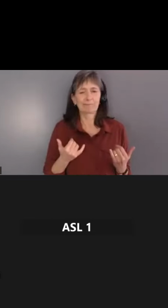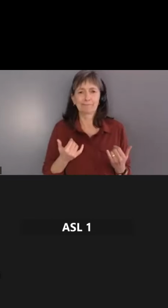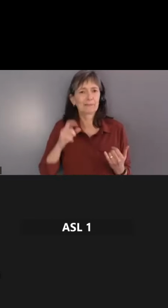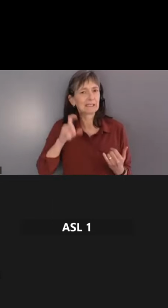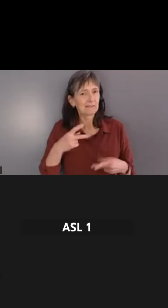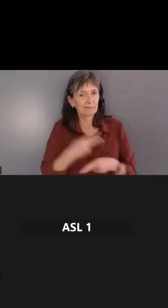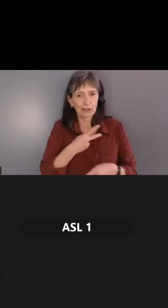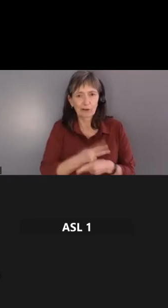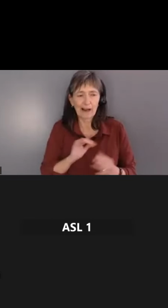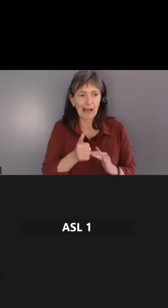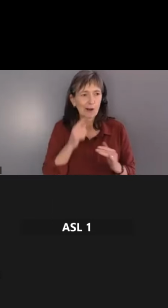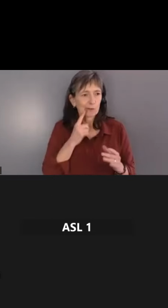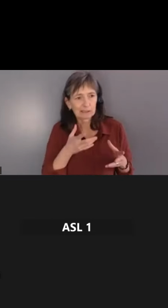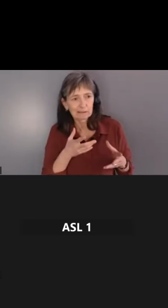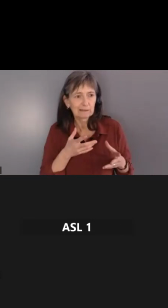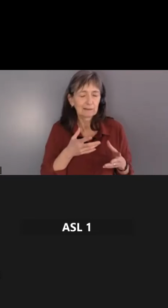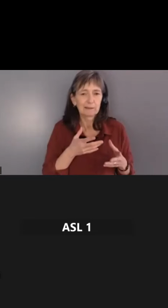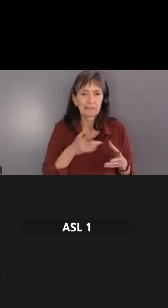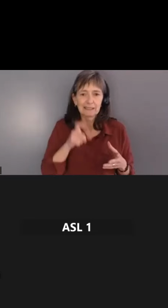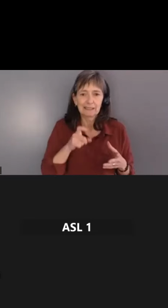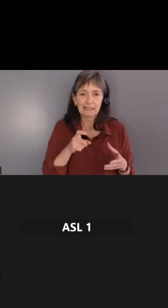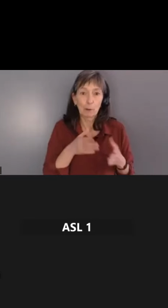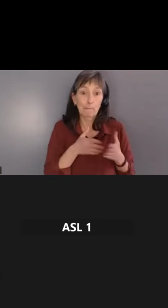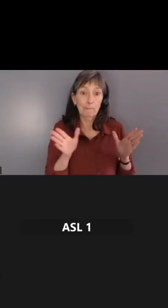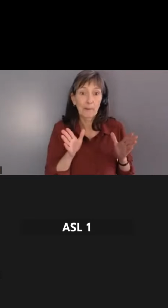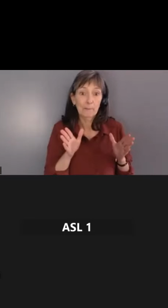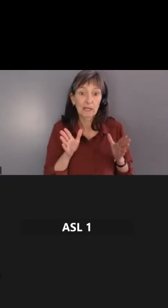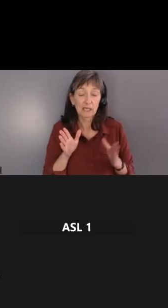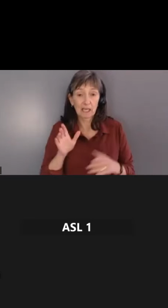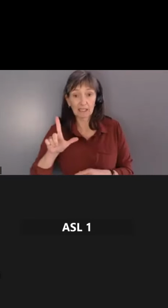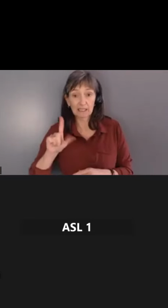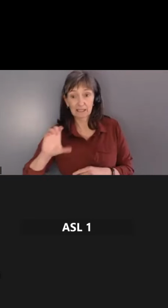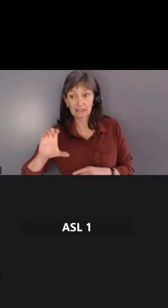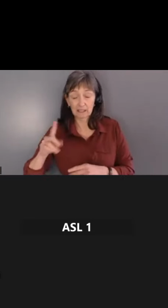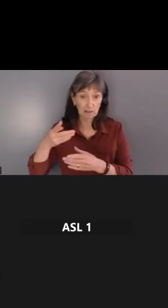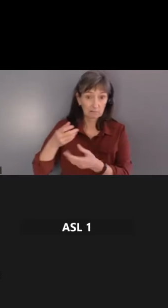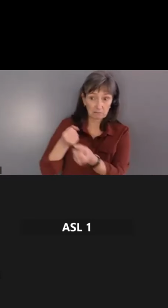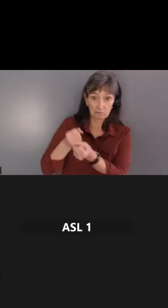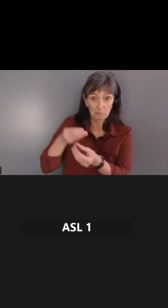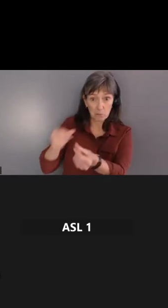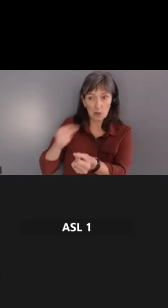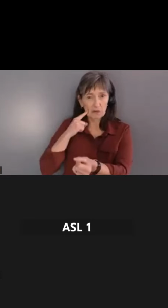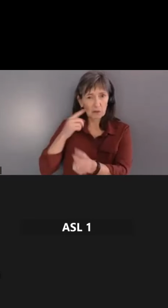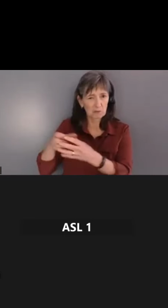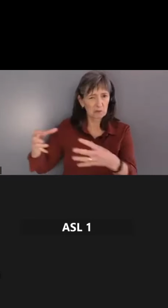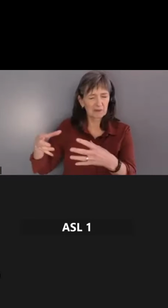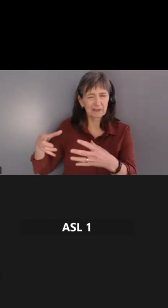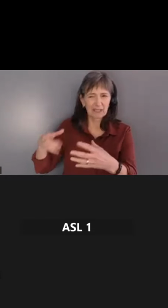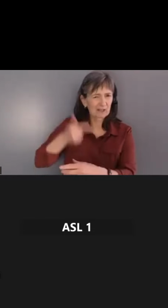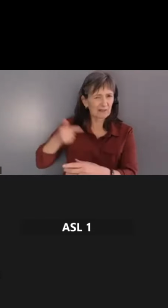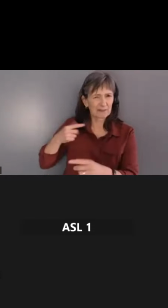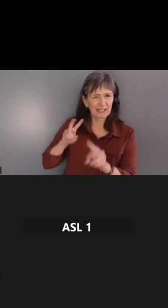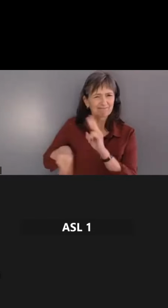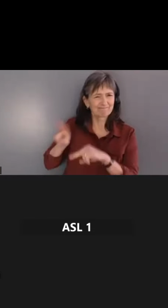growing demand for publicly funded long-term care services. And all of this is happening in the context of